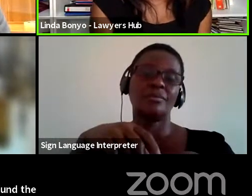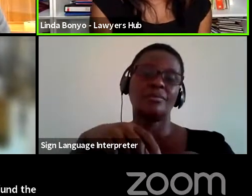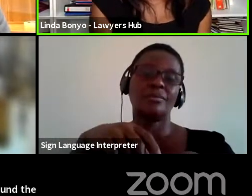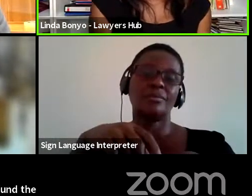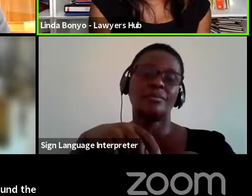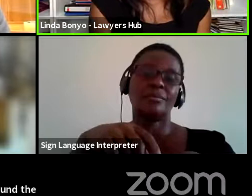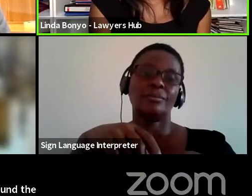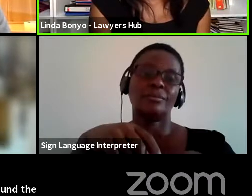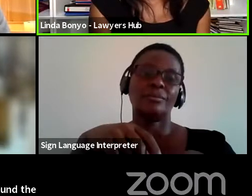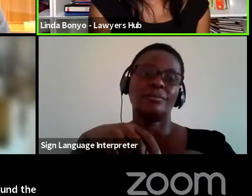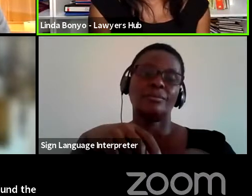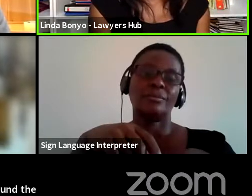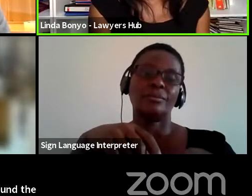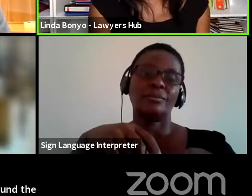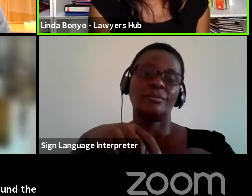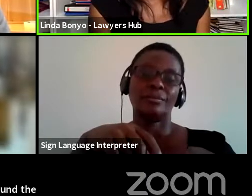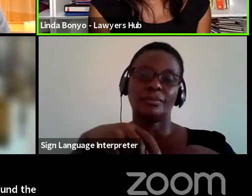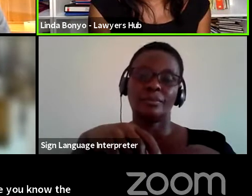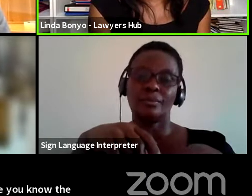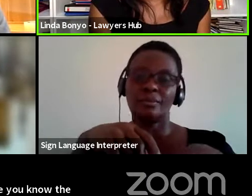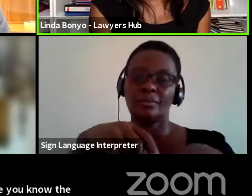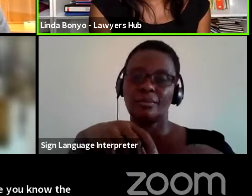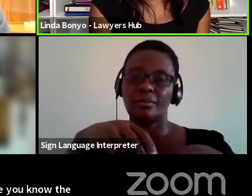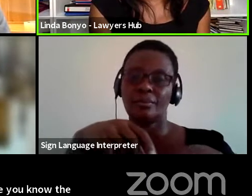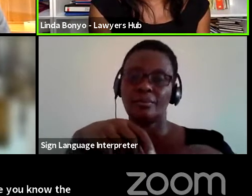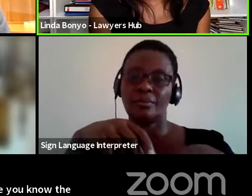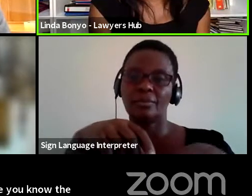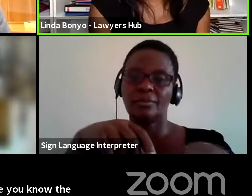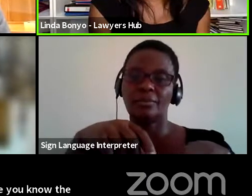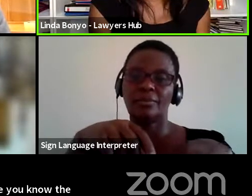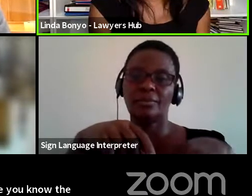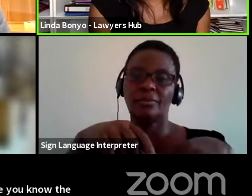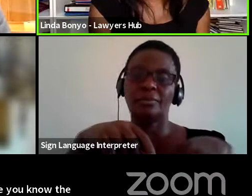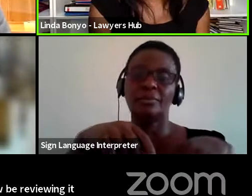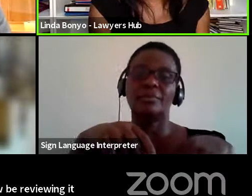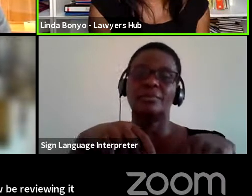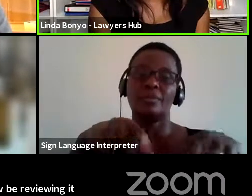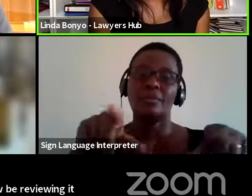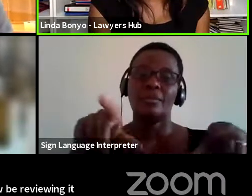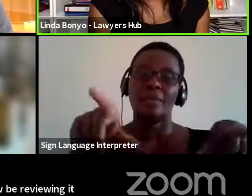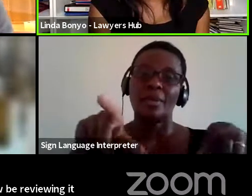the oversight board is ideally supposed to, be reviewing its own